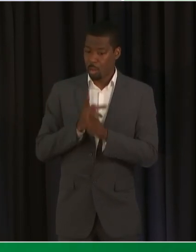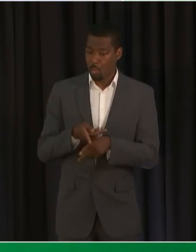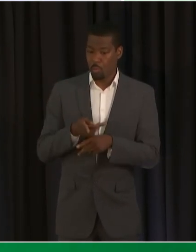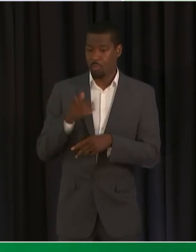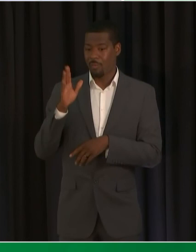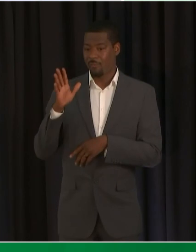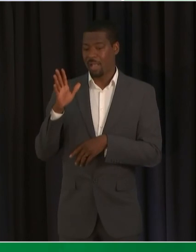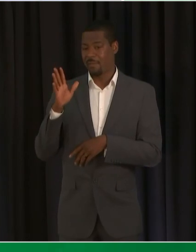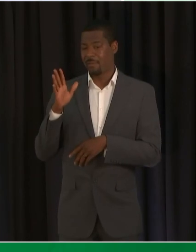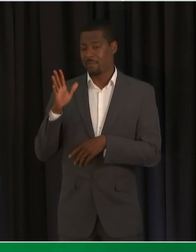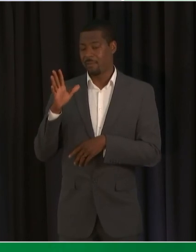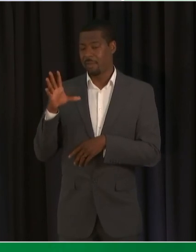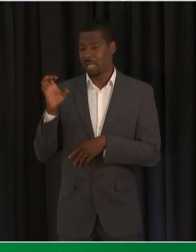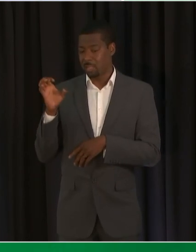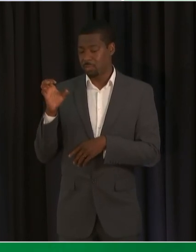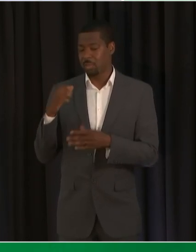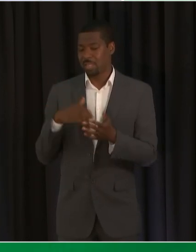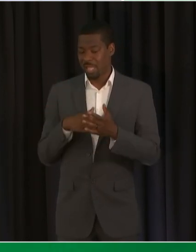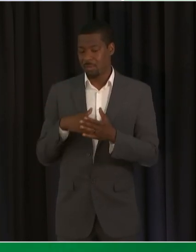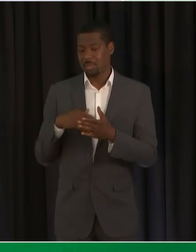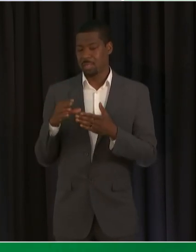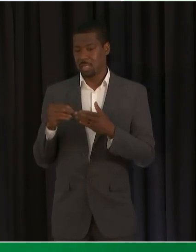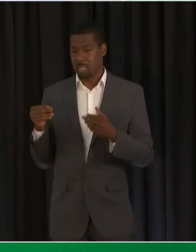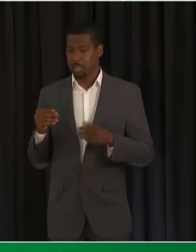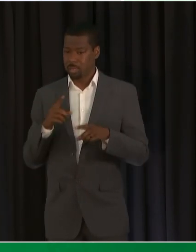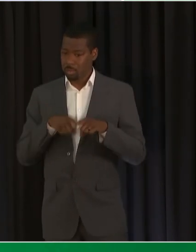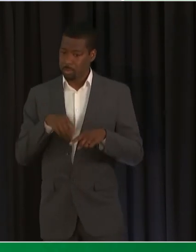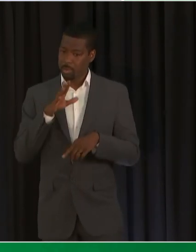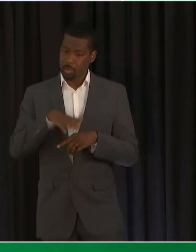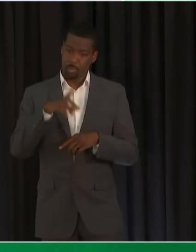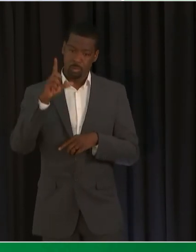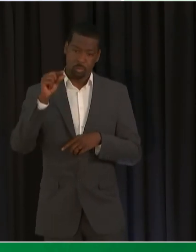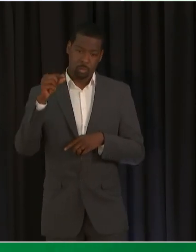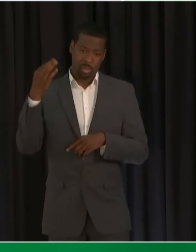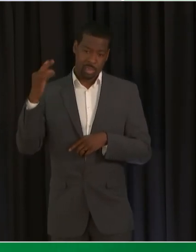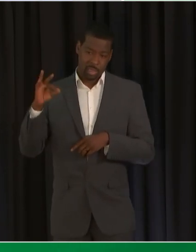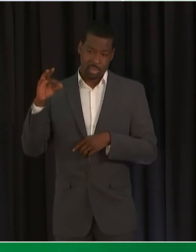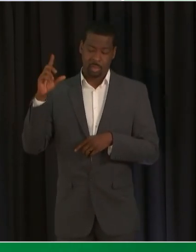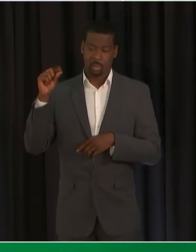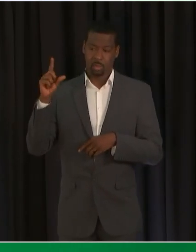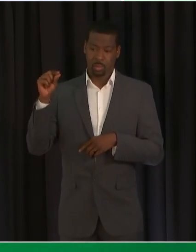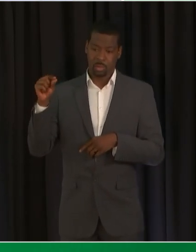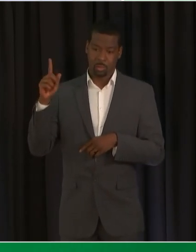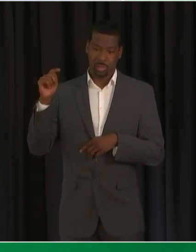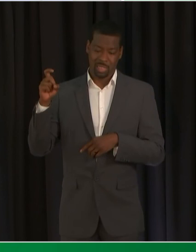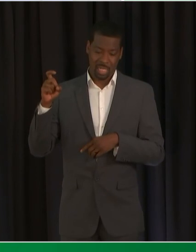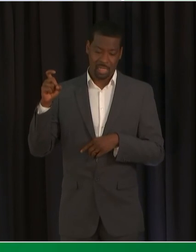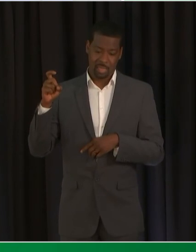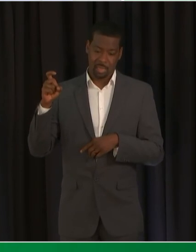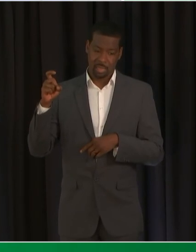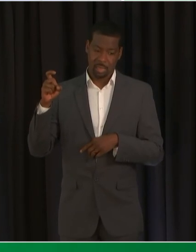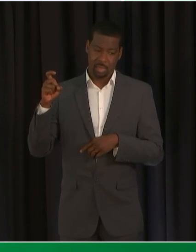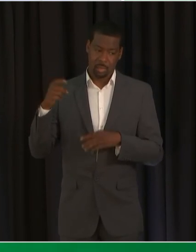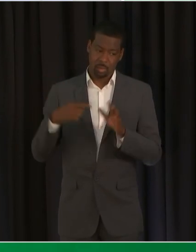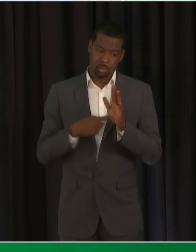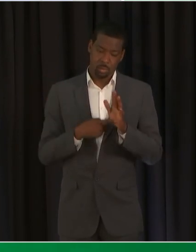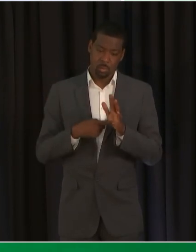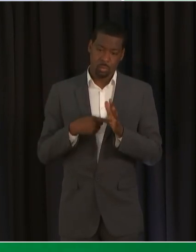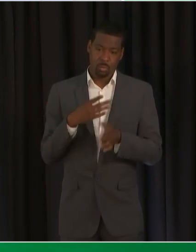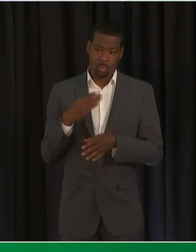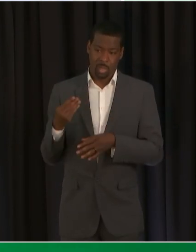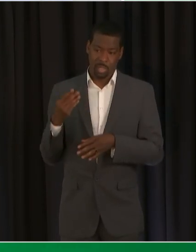to $500,000. So depending on what your 2019 and 2020 tax returns show